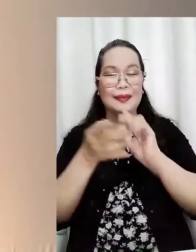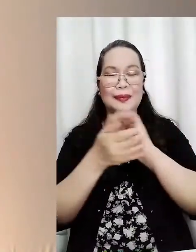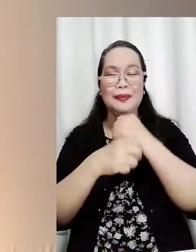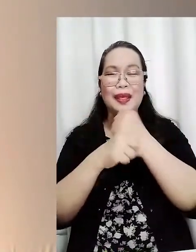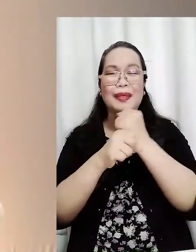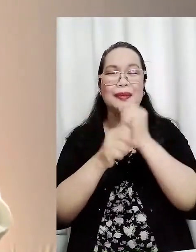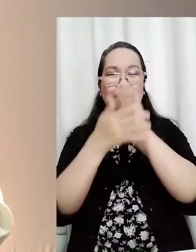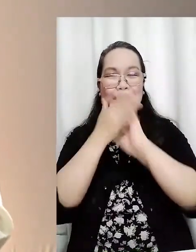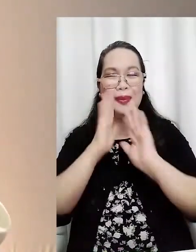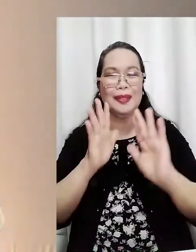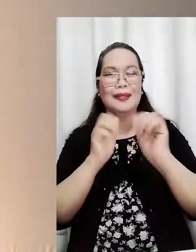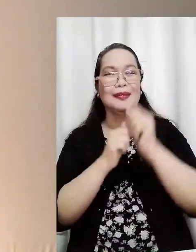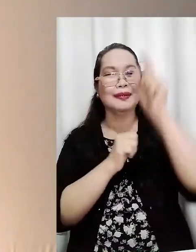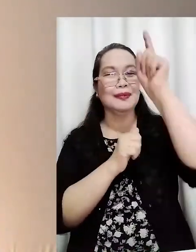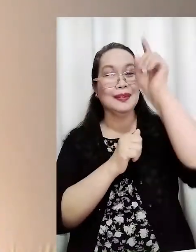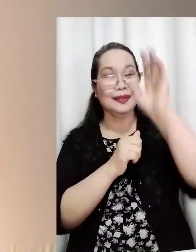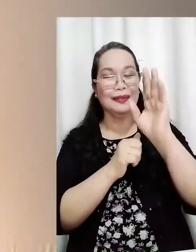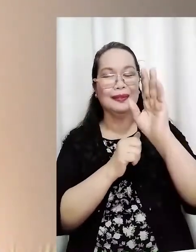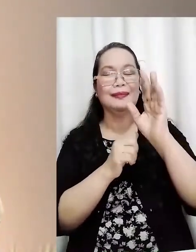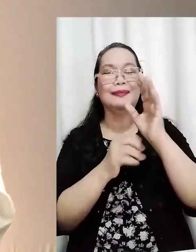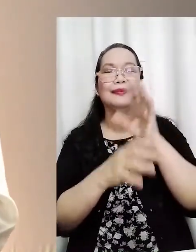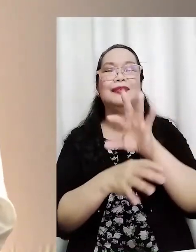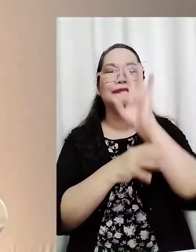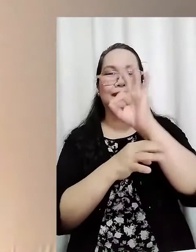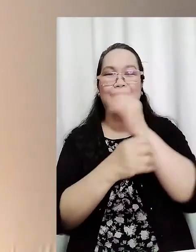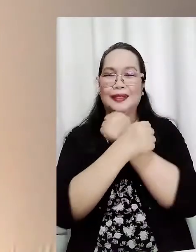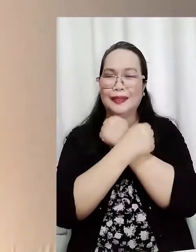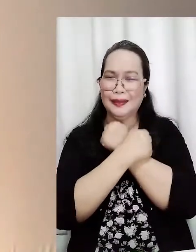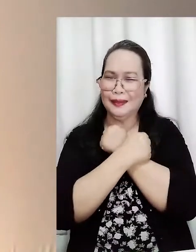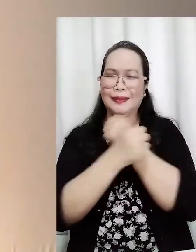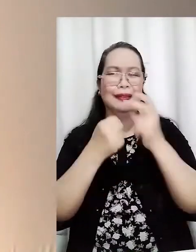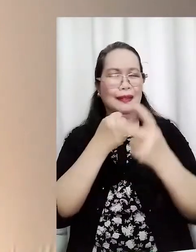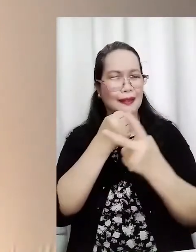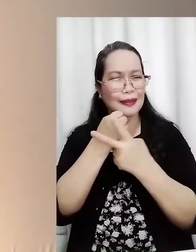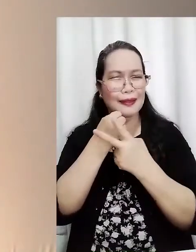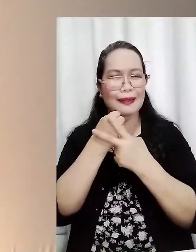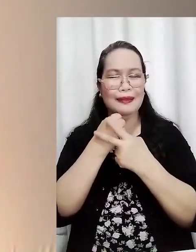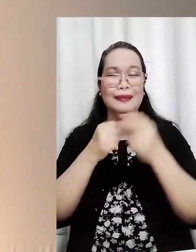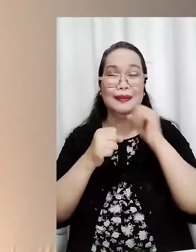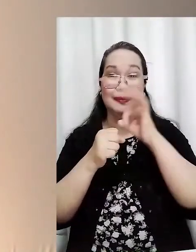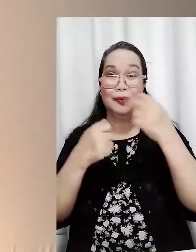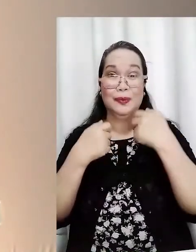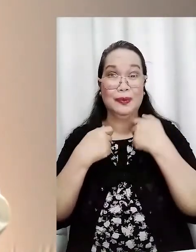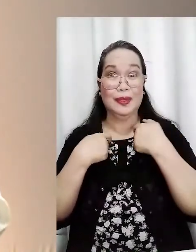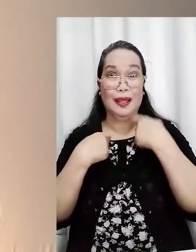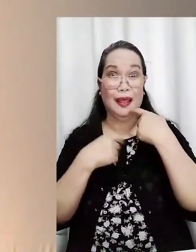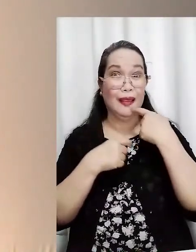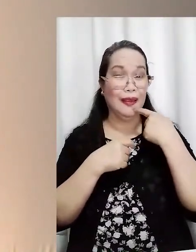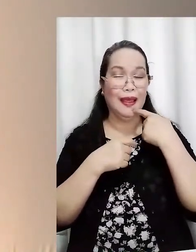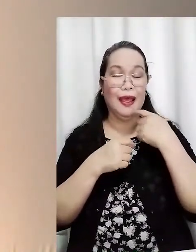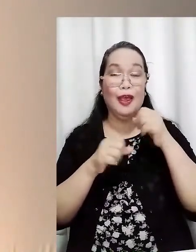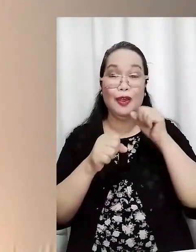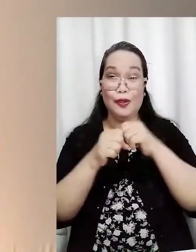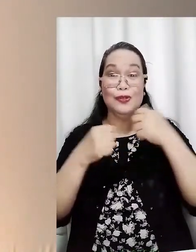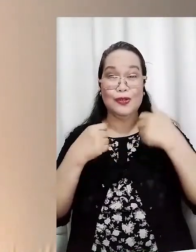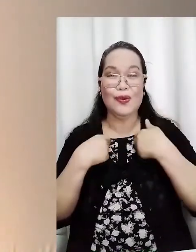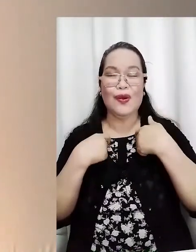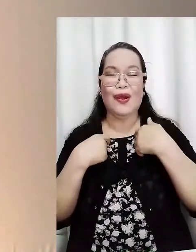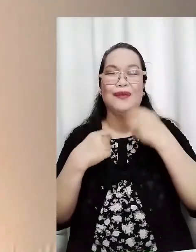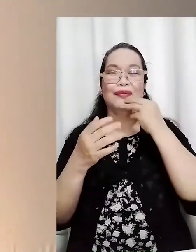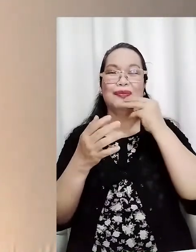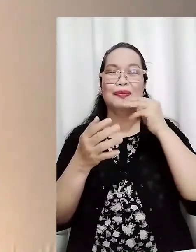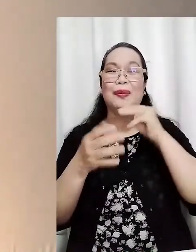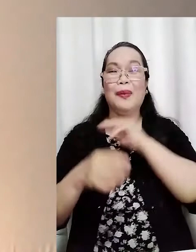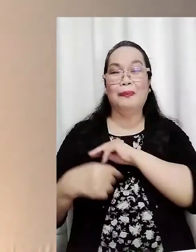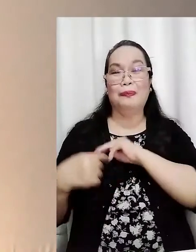help others find security when they are vulnerable. So may mission po itong mga peacemaker. And another